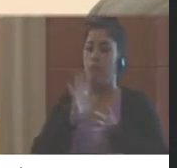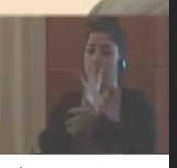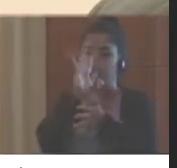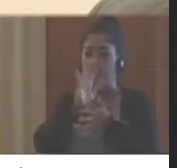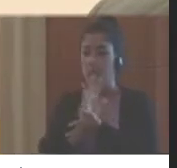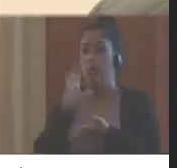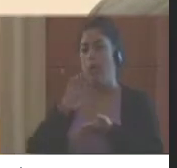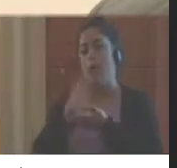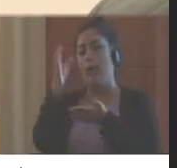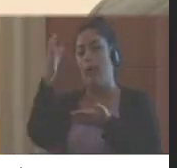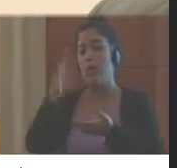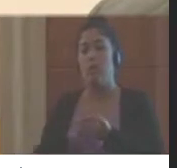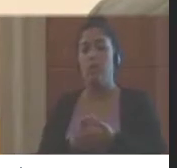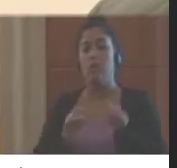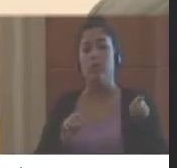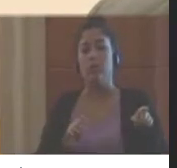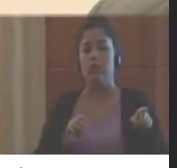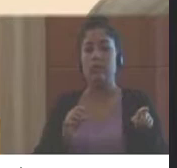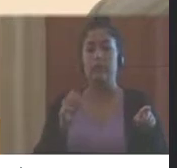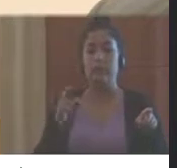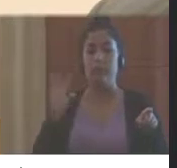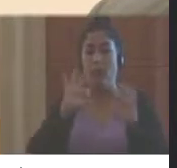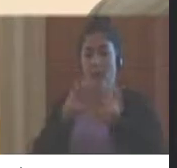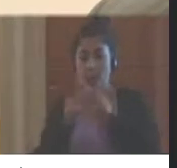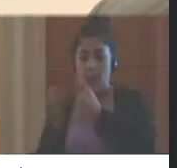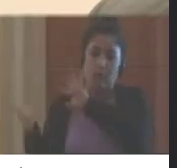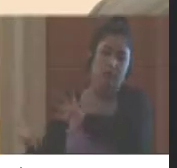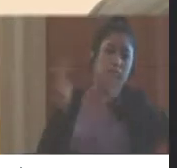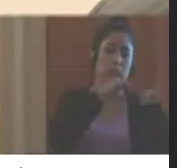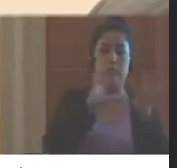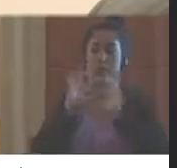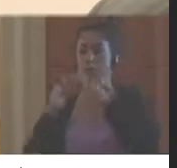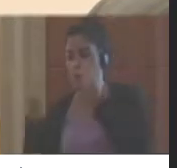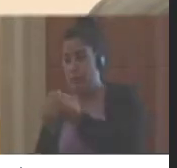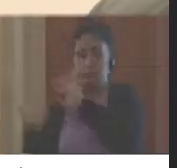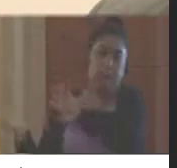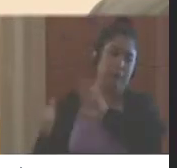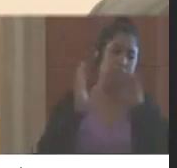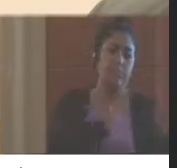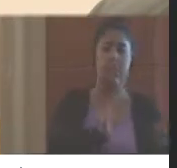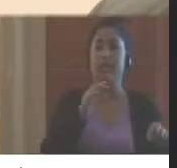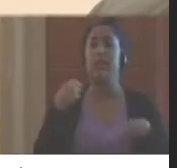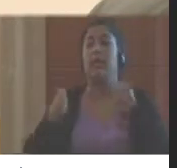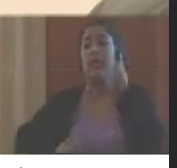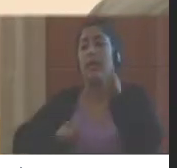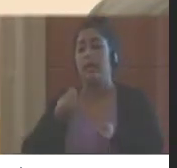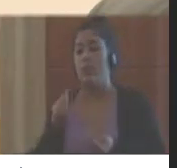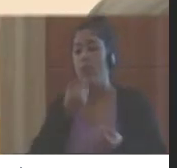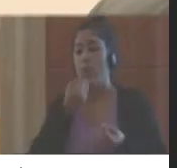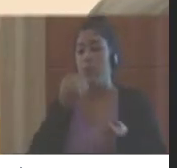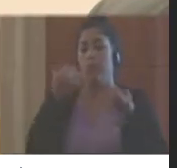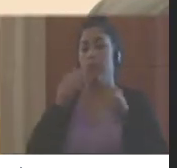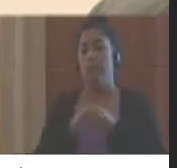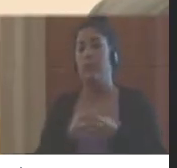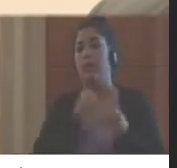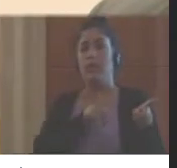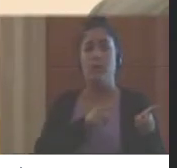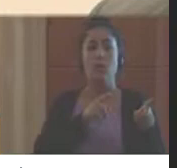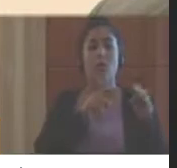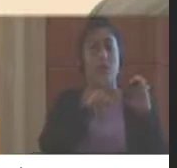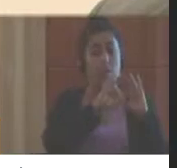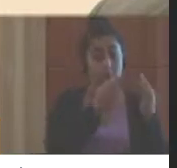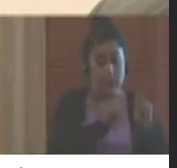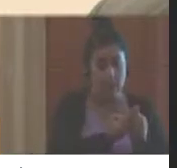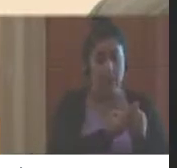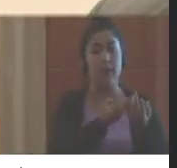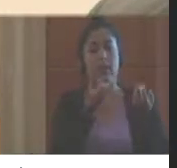You were speaking recently of how to avoid the loss of lessons in an emergency, but when you need to use classrooms and schools for shelters